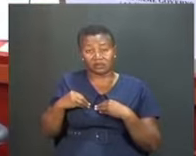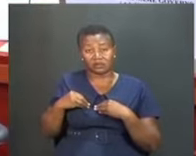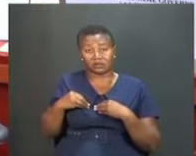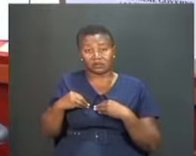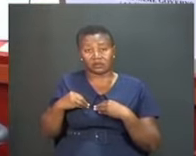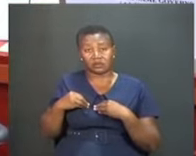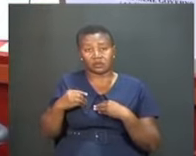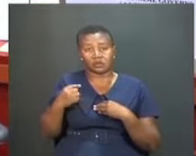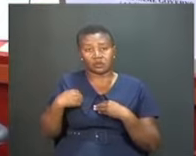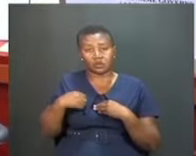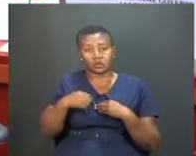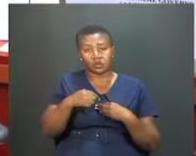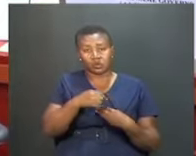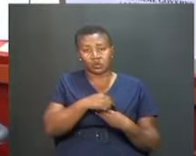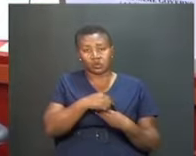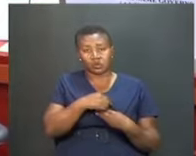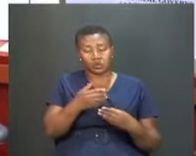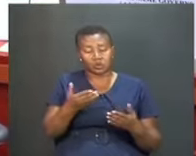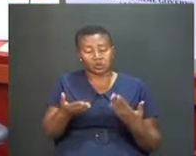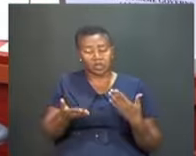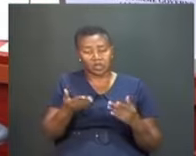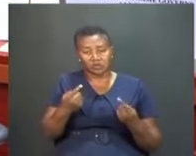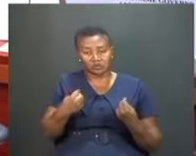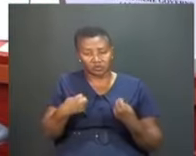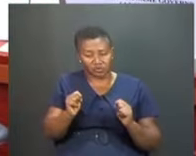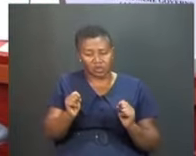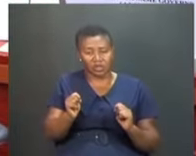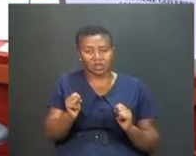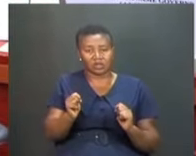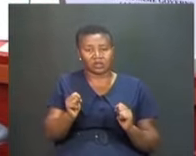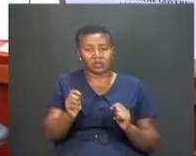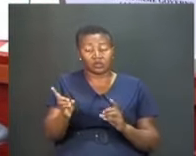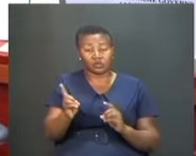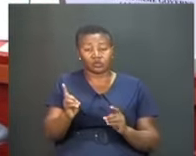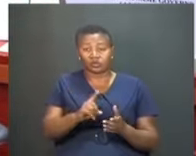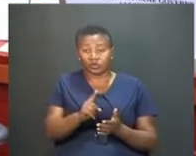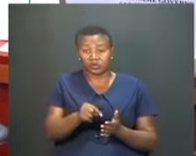we may try and take it. But